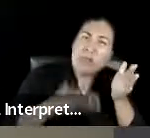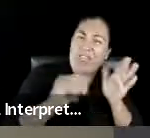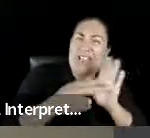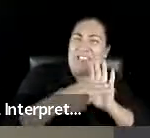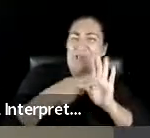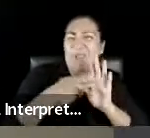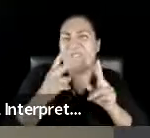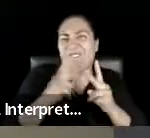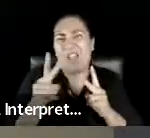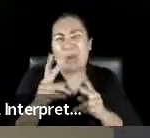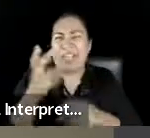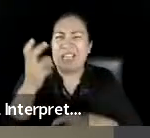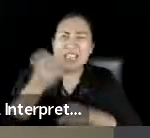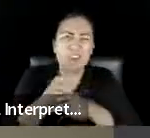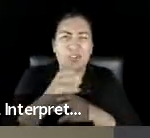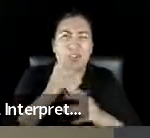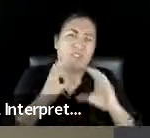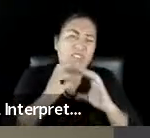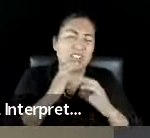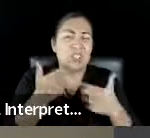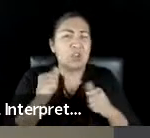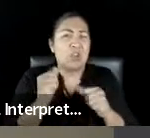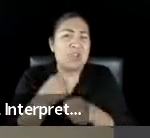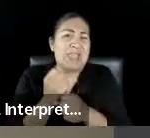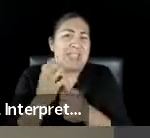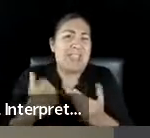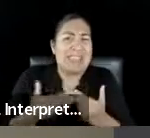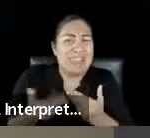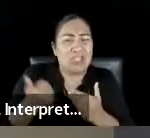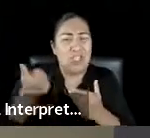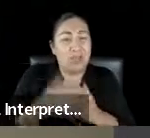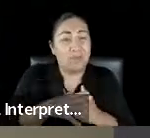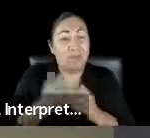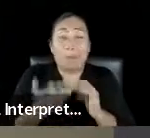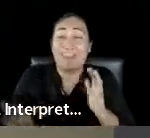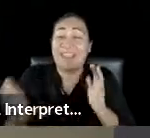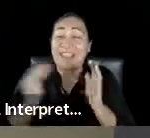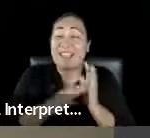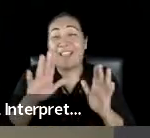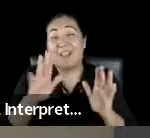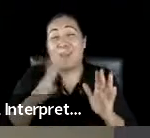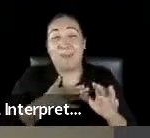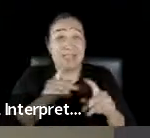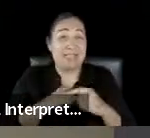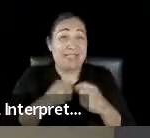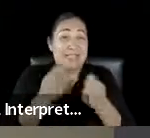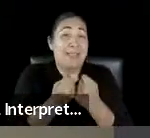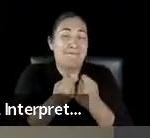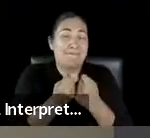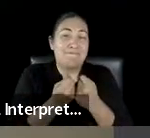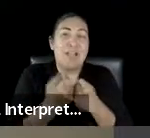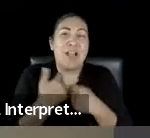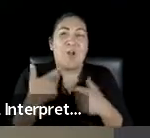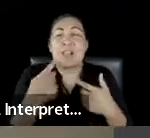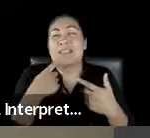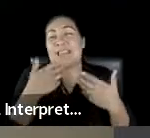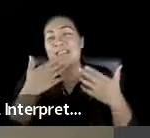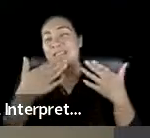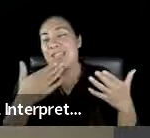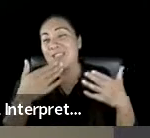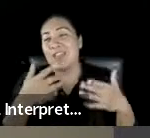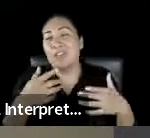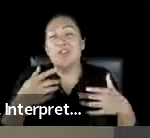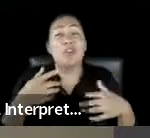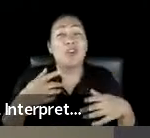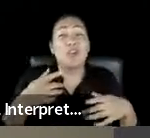conversation and trying to make it a little easier. Again, on behalf of my team, I just want to say a big thank you to